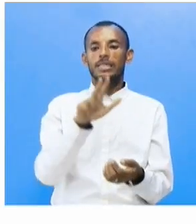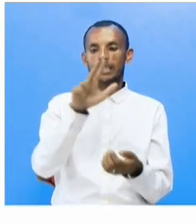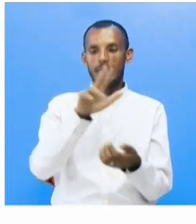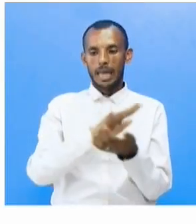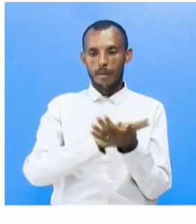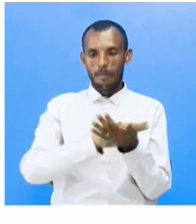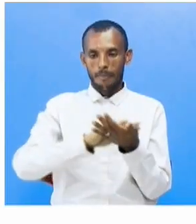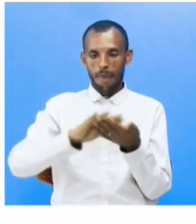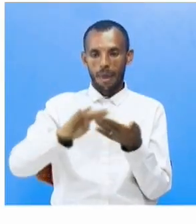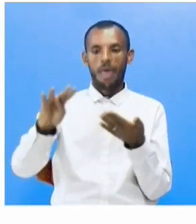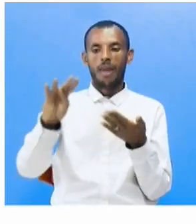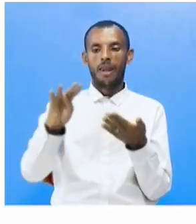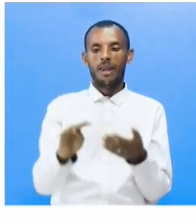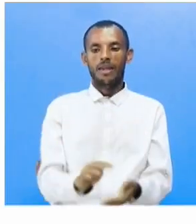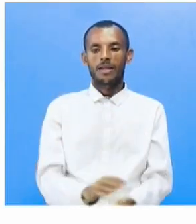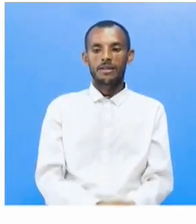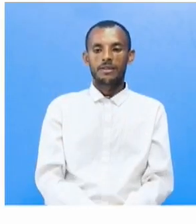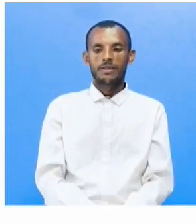million